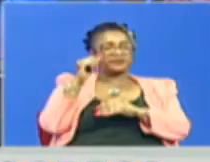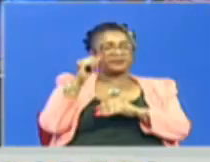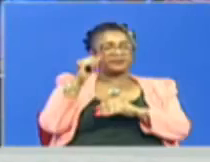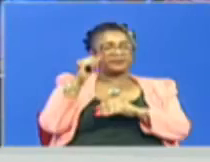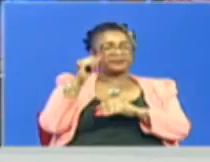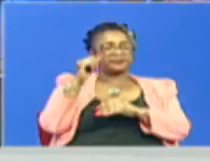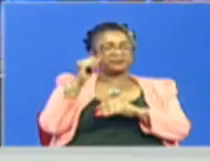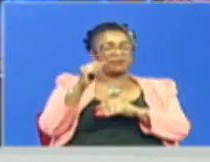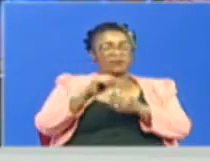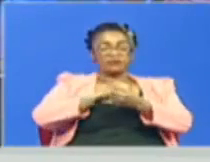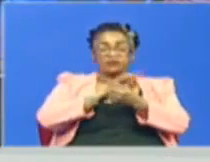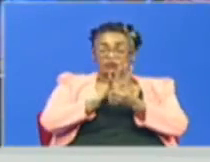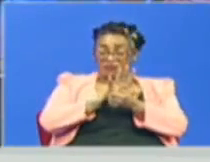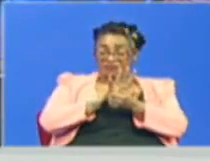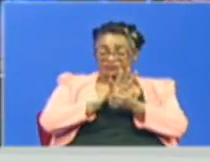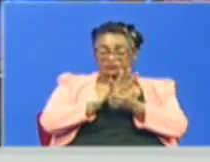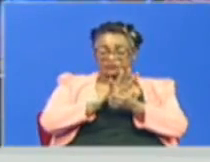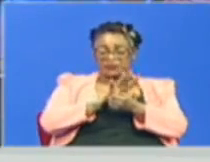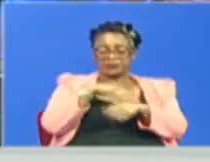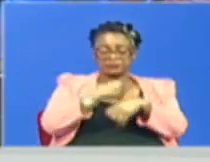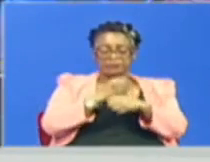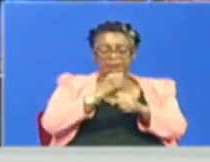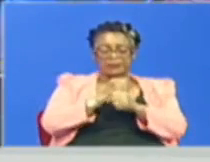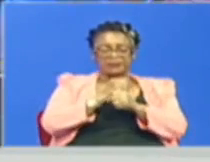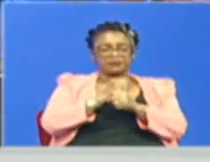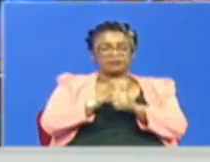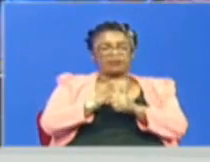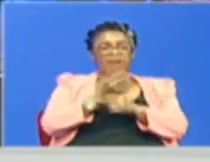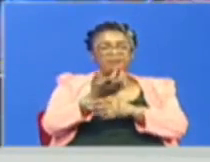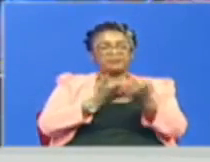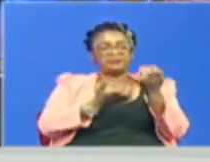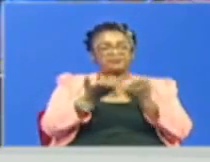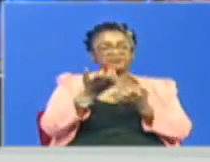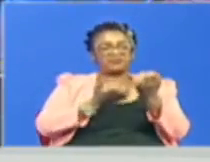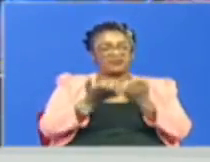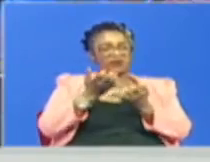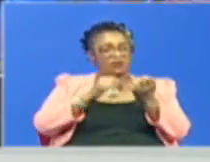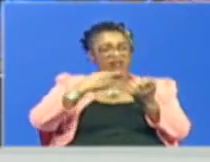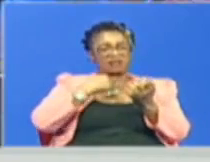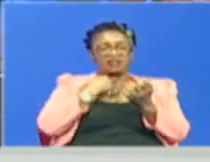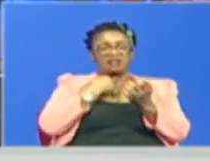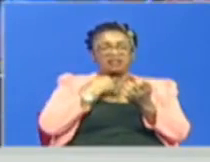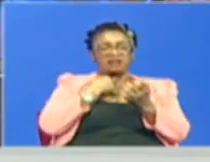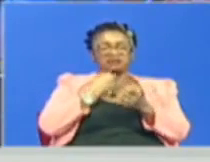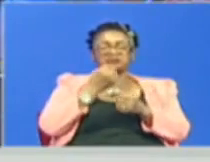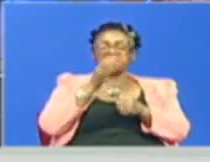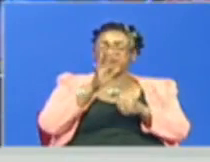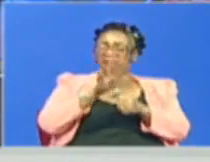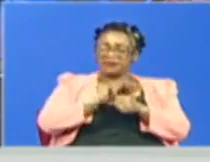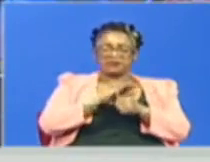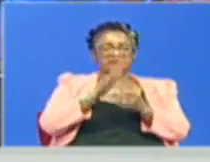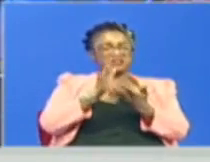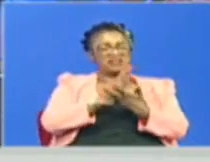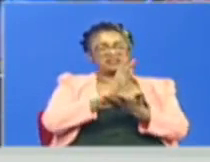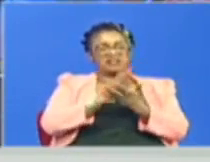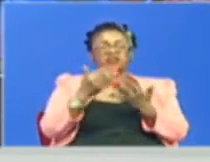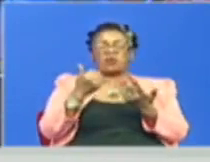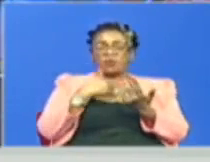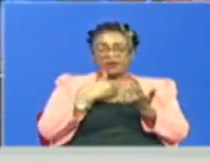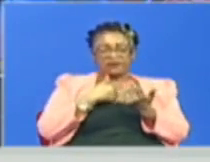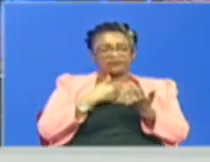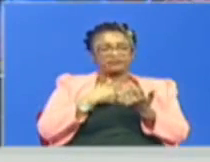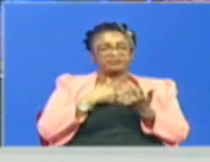And the COVID-19 pandemic has brought the wheels of commerce to a grinding halt in many sectors. There is, however,